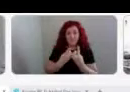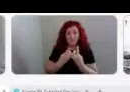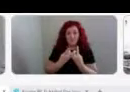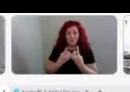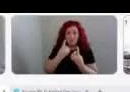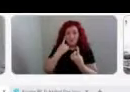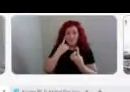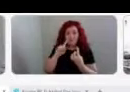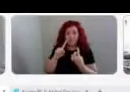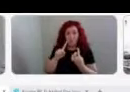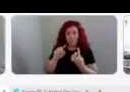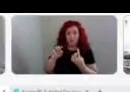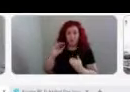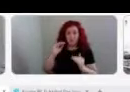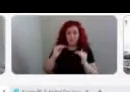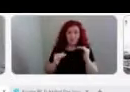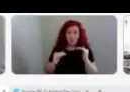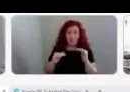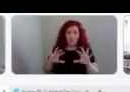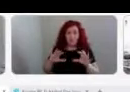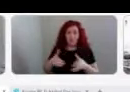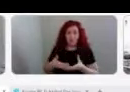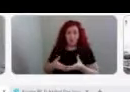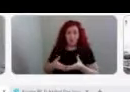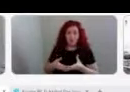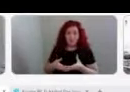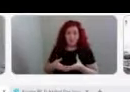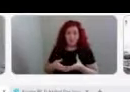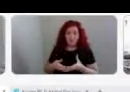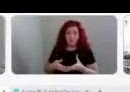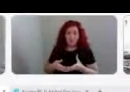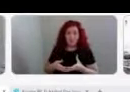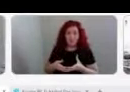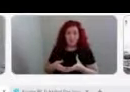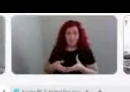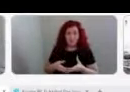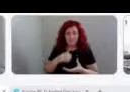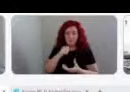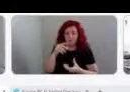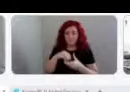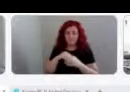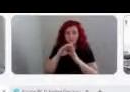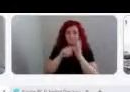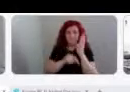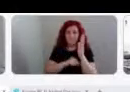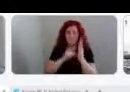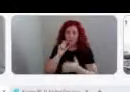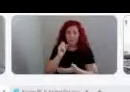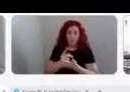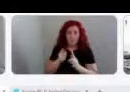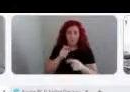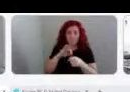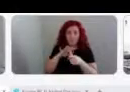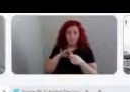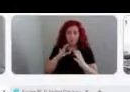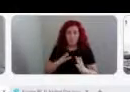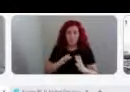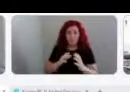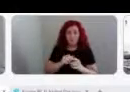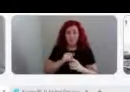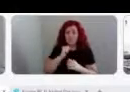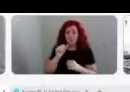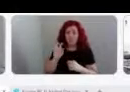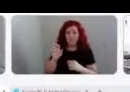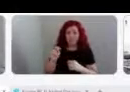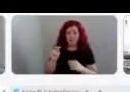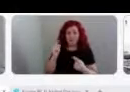minority party is not in the constitution was not approved by the voters and it's not even